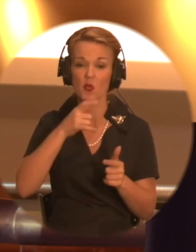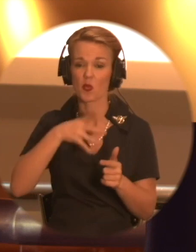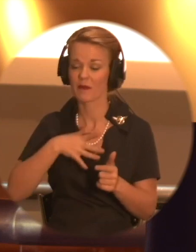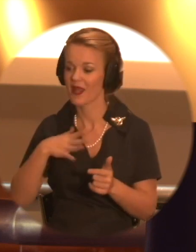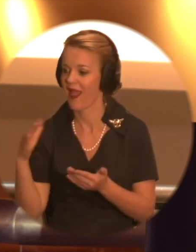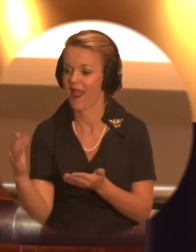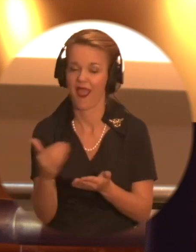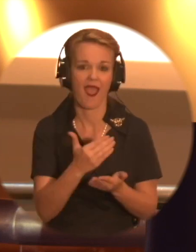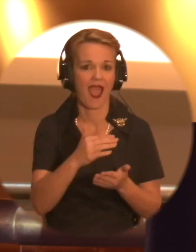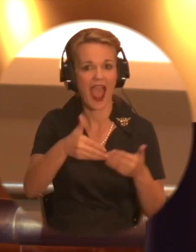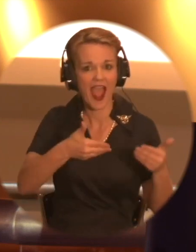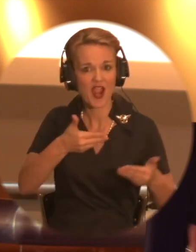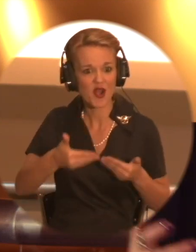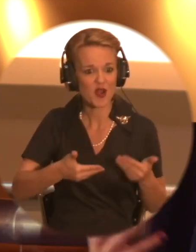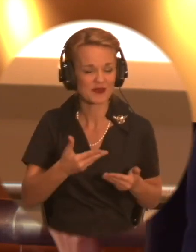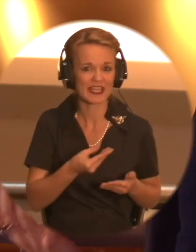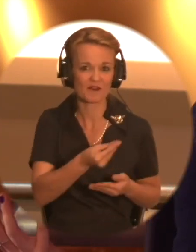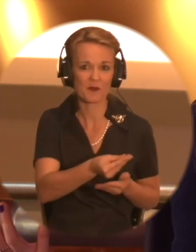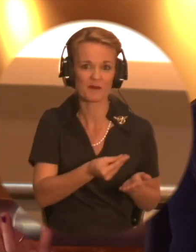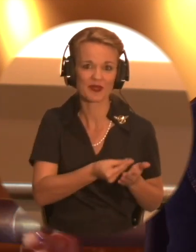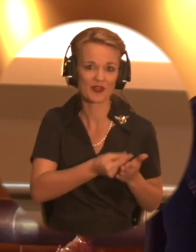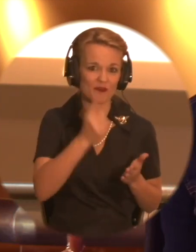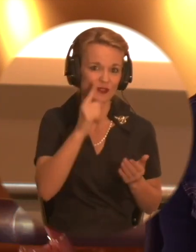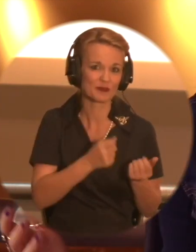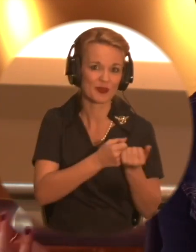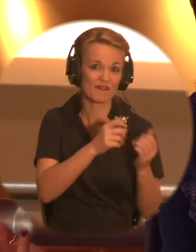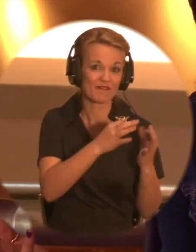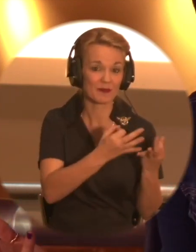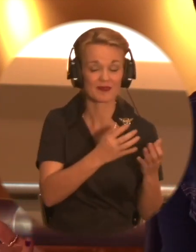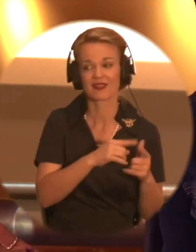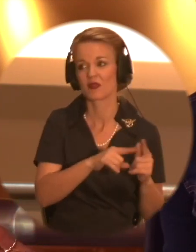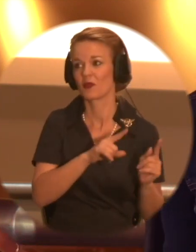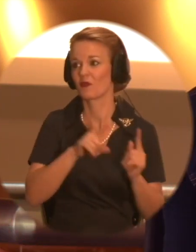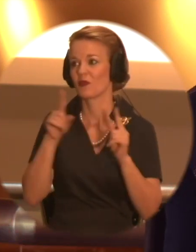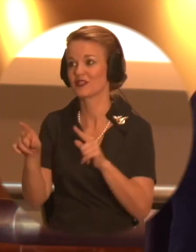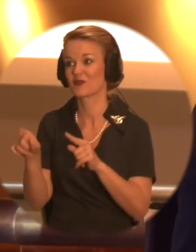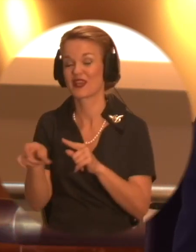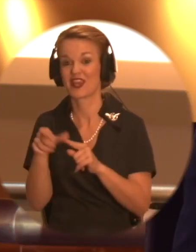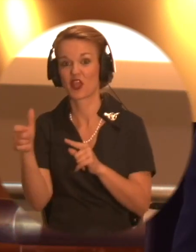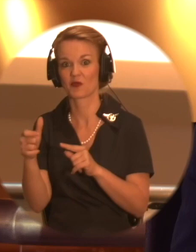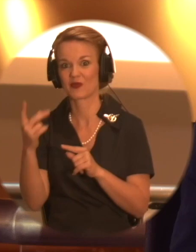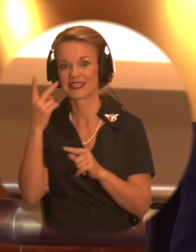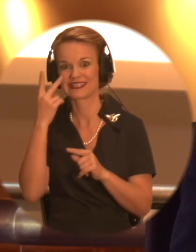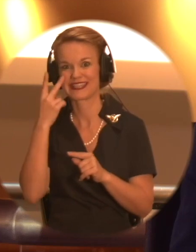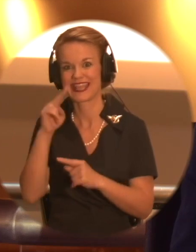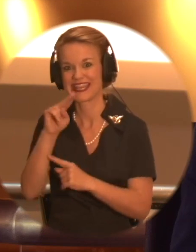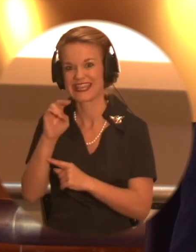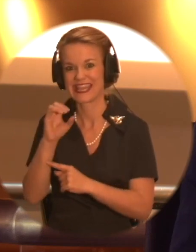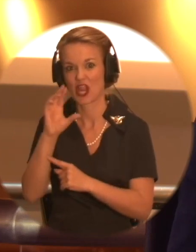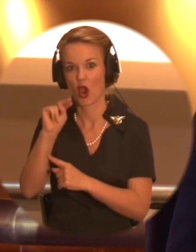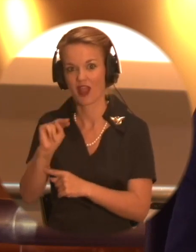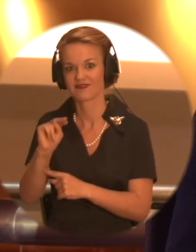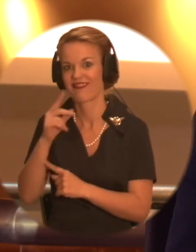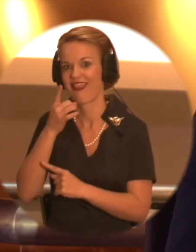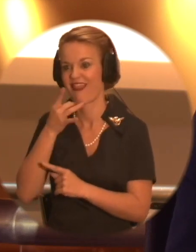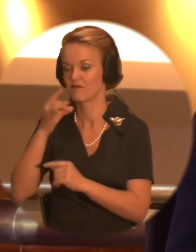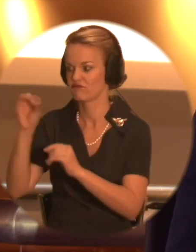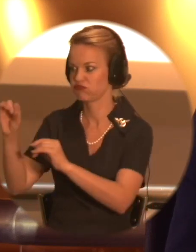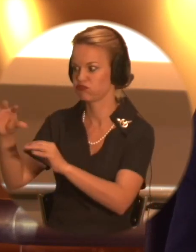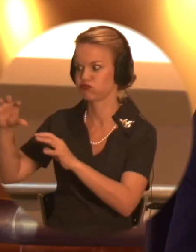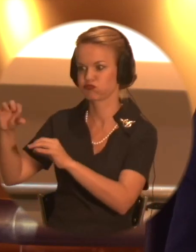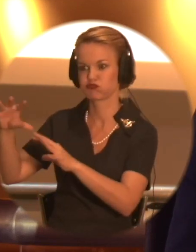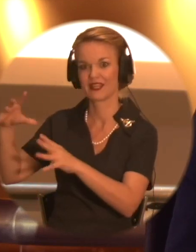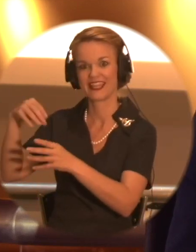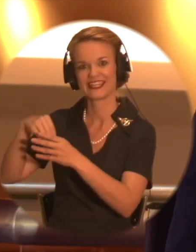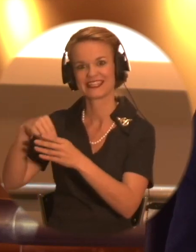in Vegas, which is all of these old neon signs. We went to a neon graveyard, which was fantastic. And